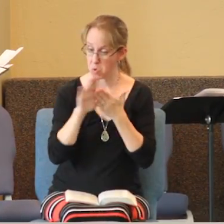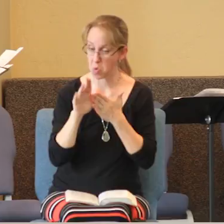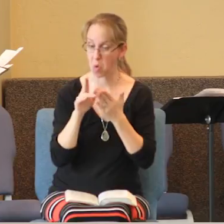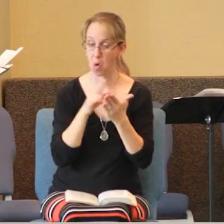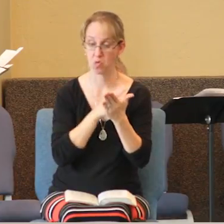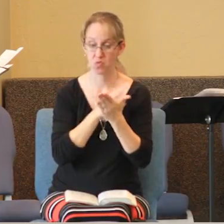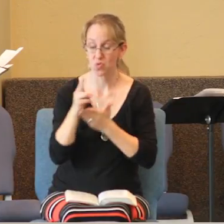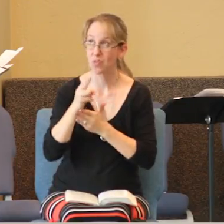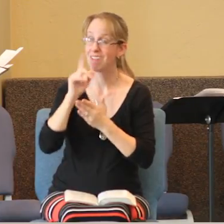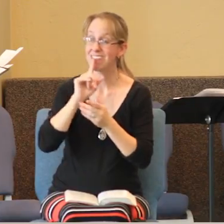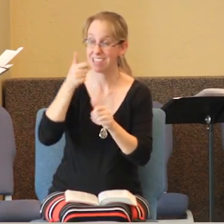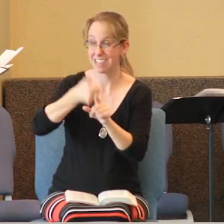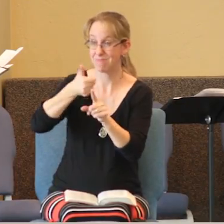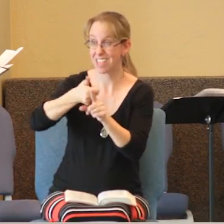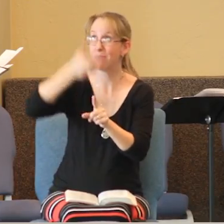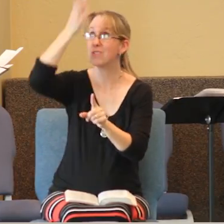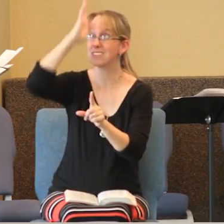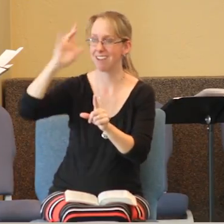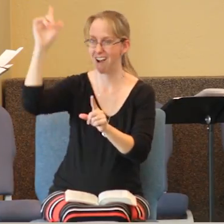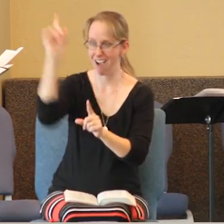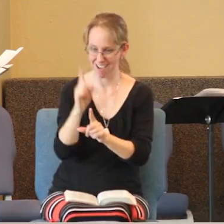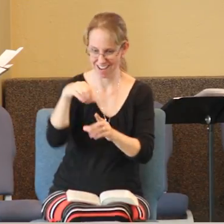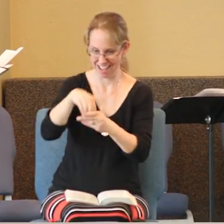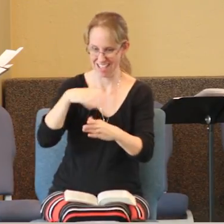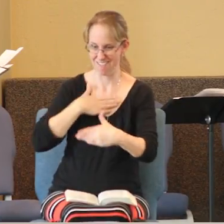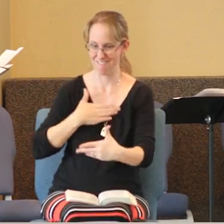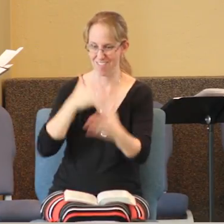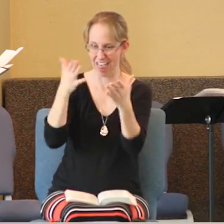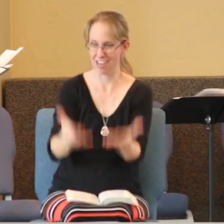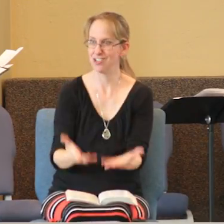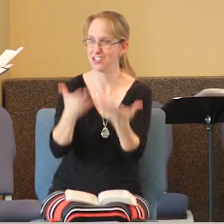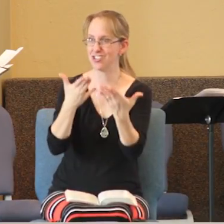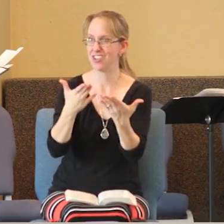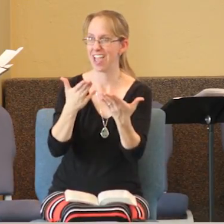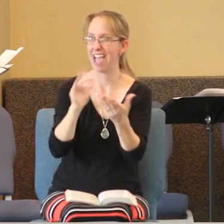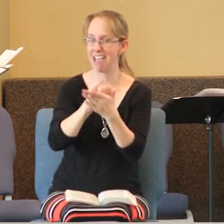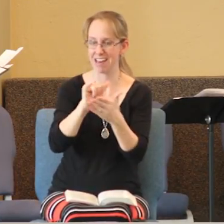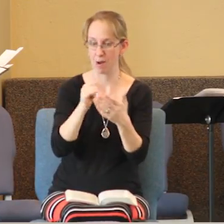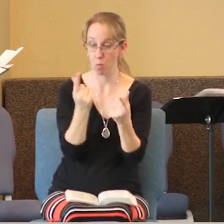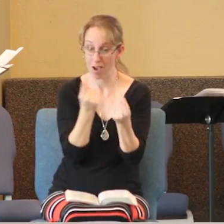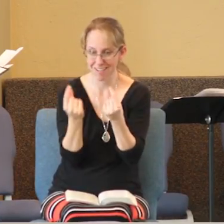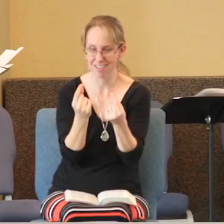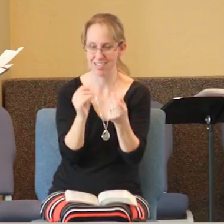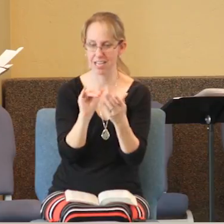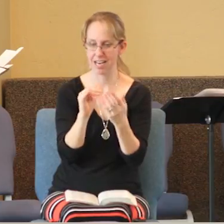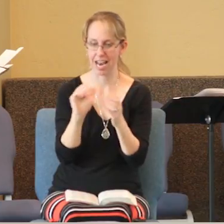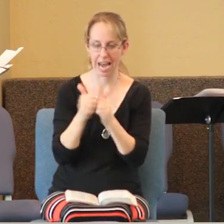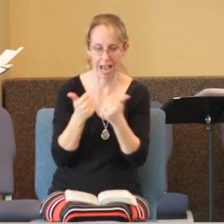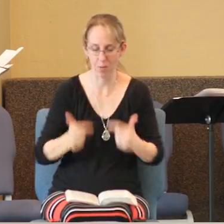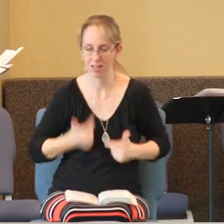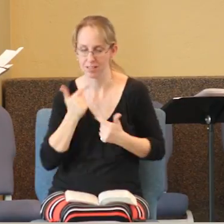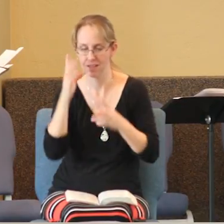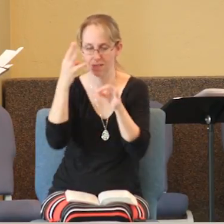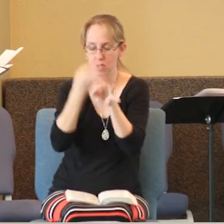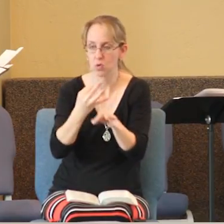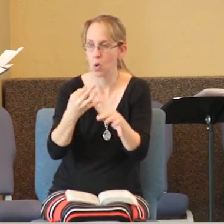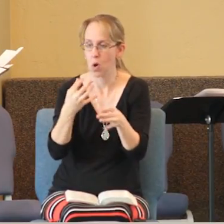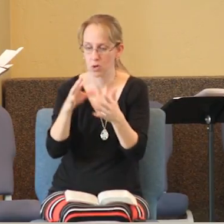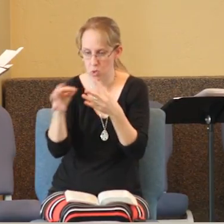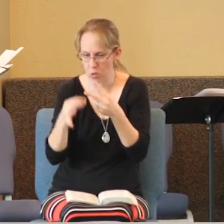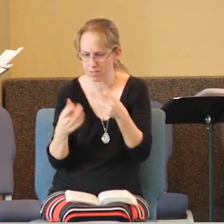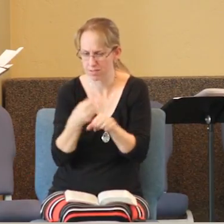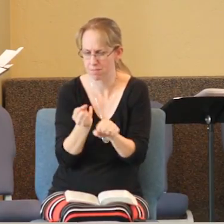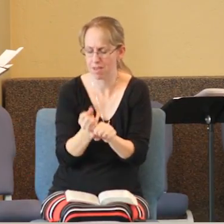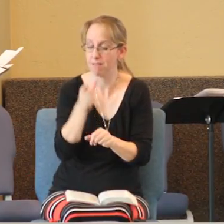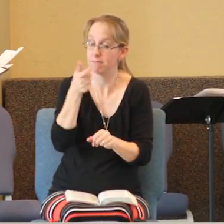remained truthful, he was God in the flesh. And because of what he did and how he lived his life and the choices that he made and